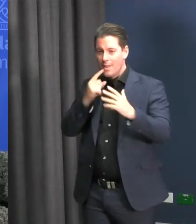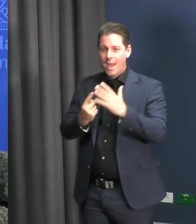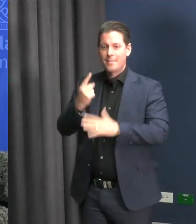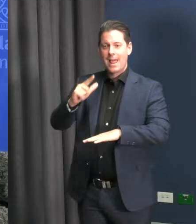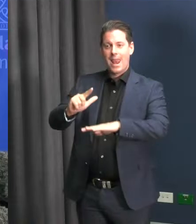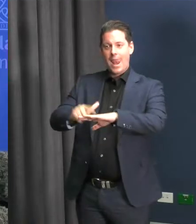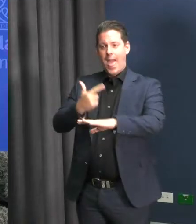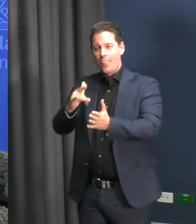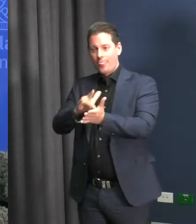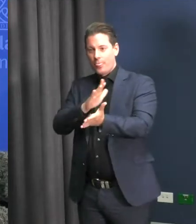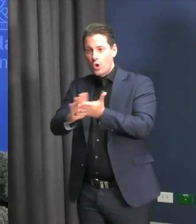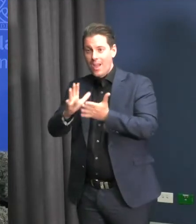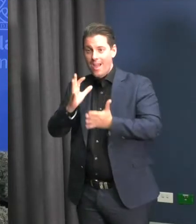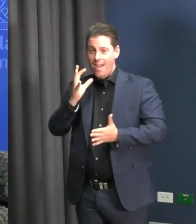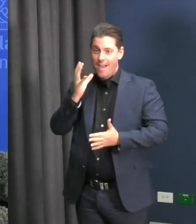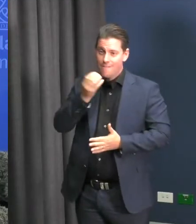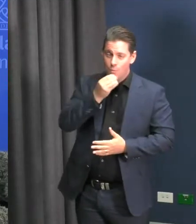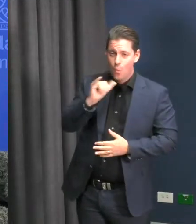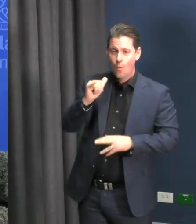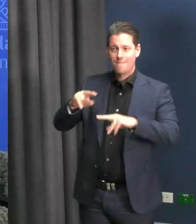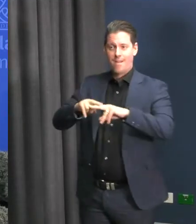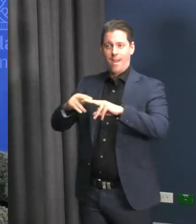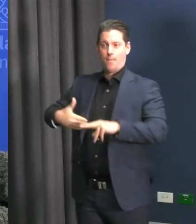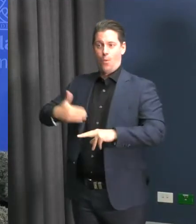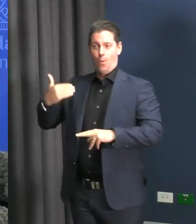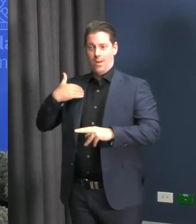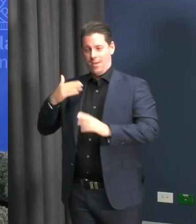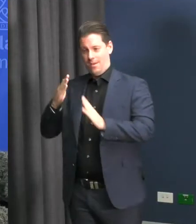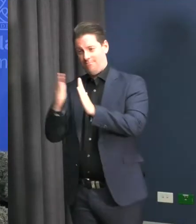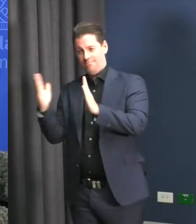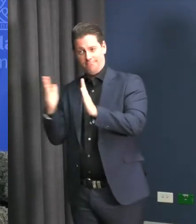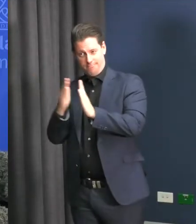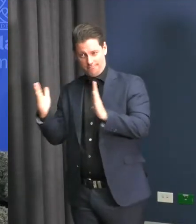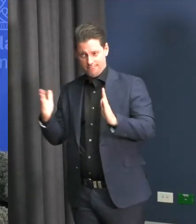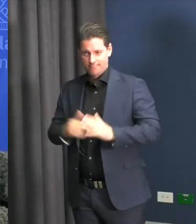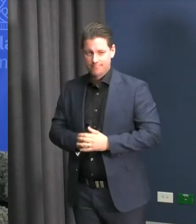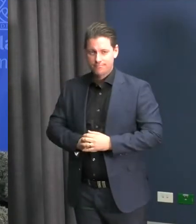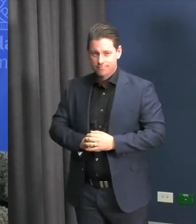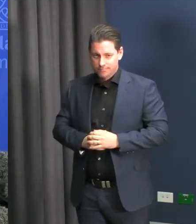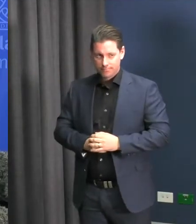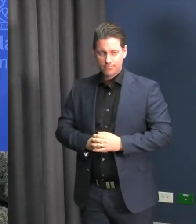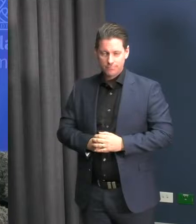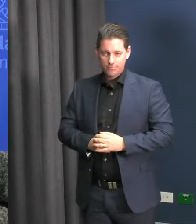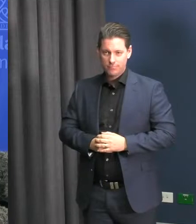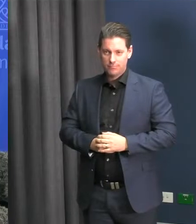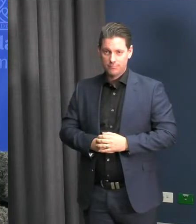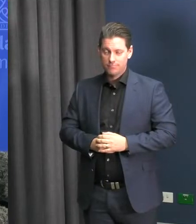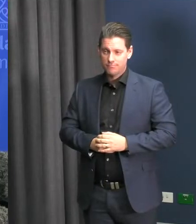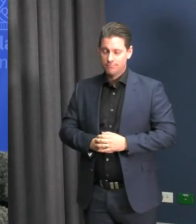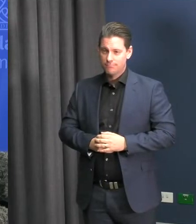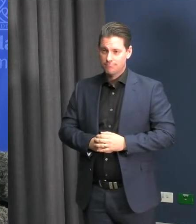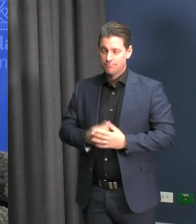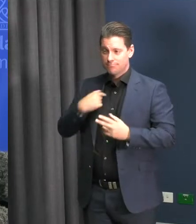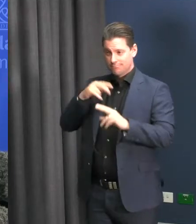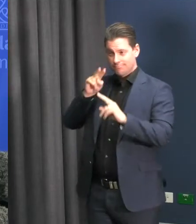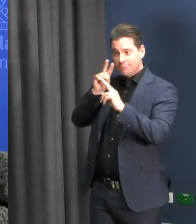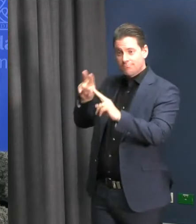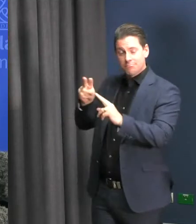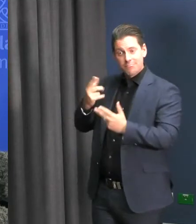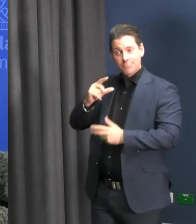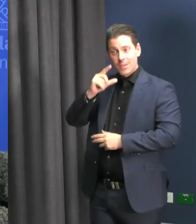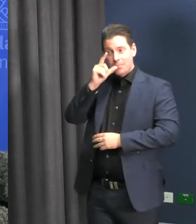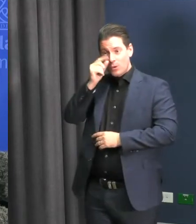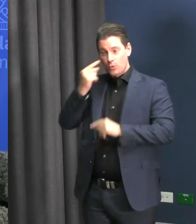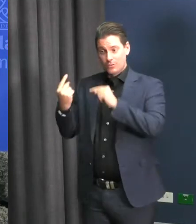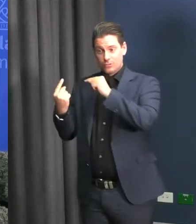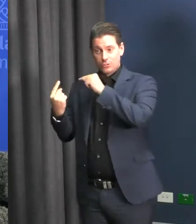Thursday afternoon into the early hours of Friday morning. We are facing the potential that a cyclone